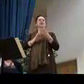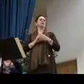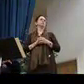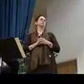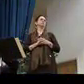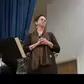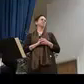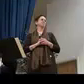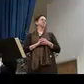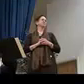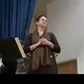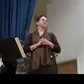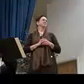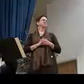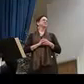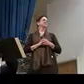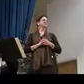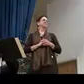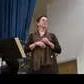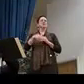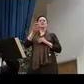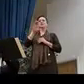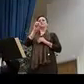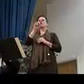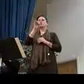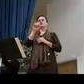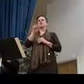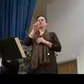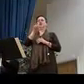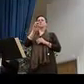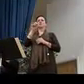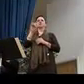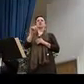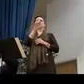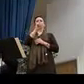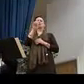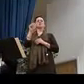Katrina L. Volunteer, Associate of Applied Science, Interior Design.